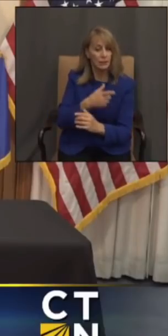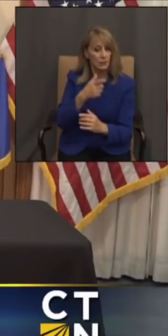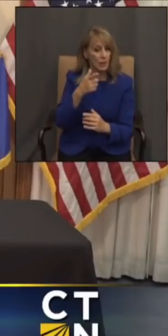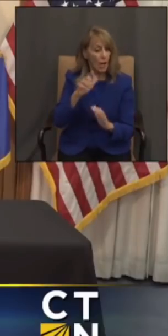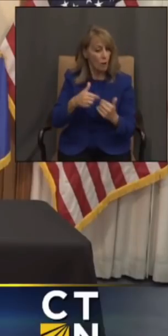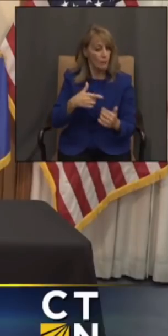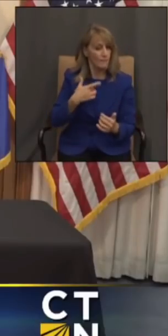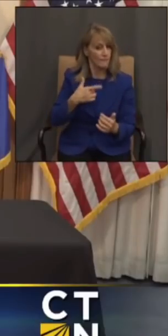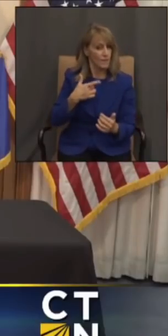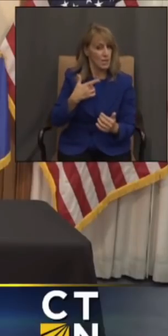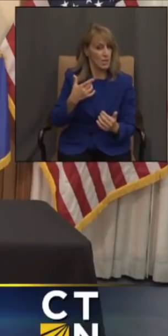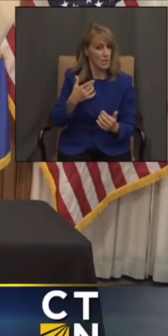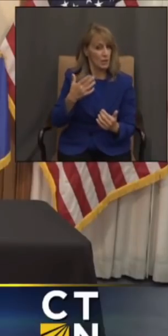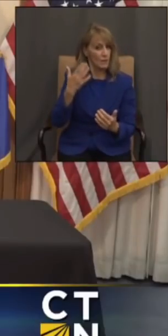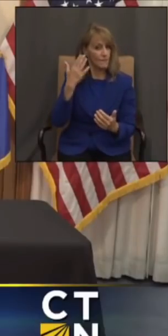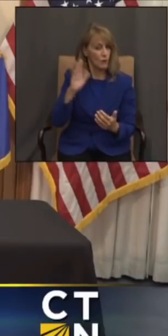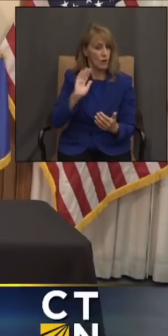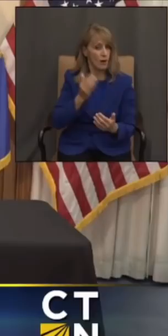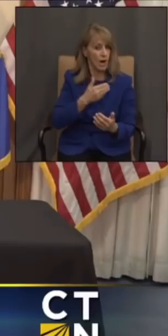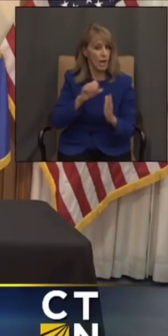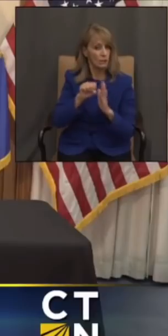right now for our state-run colleges?